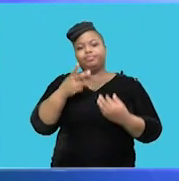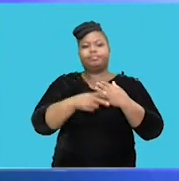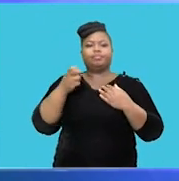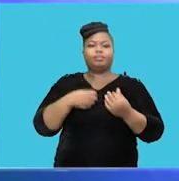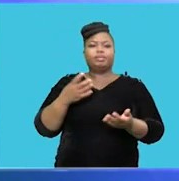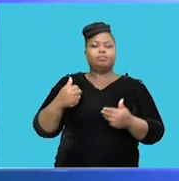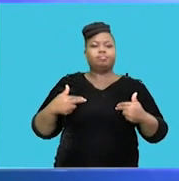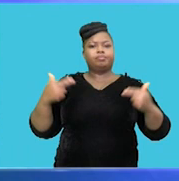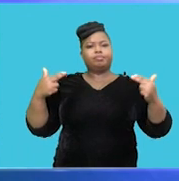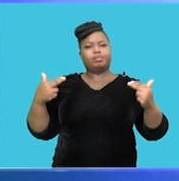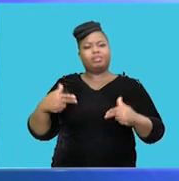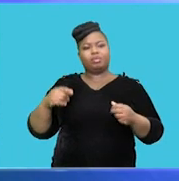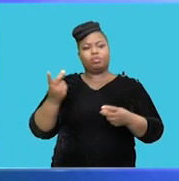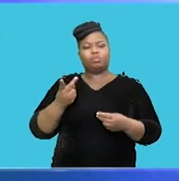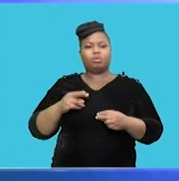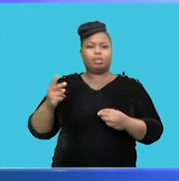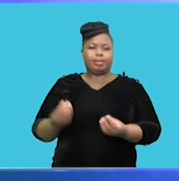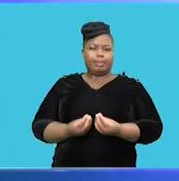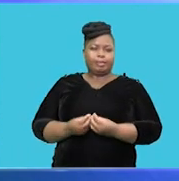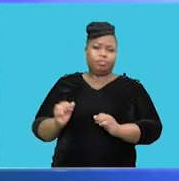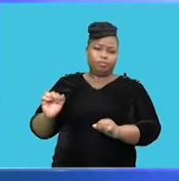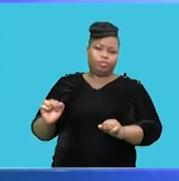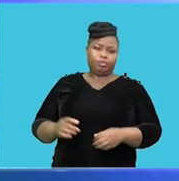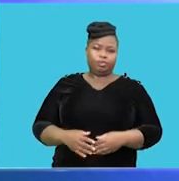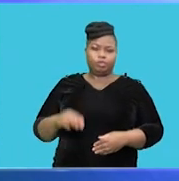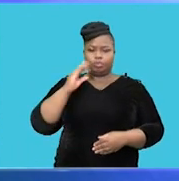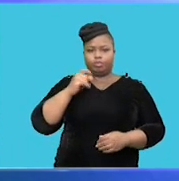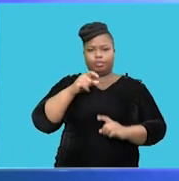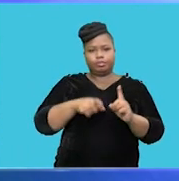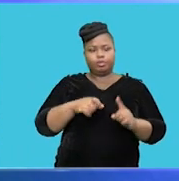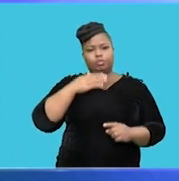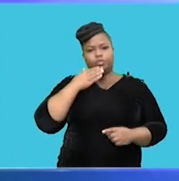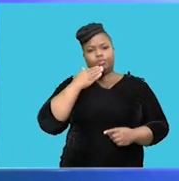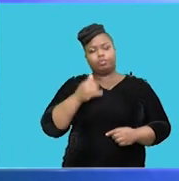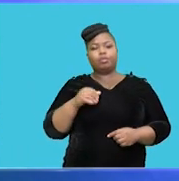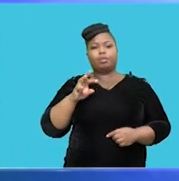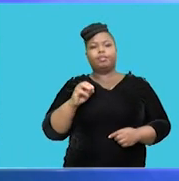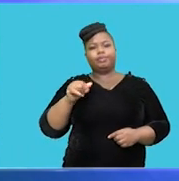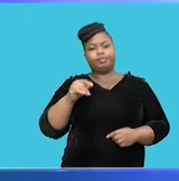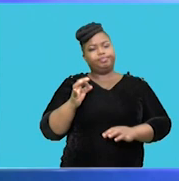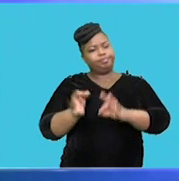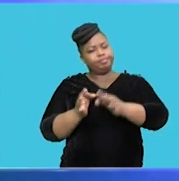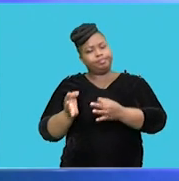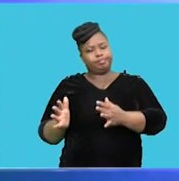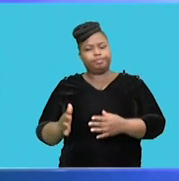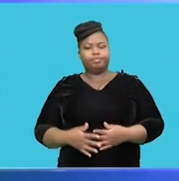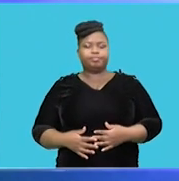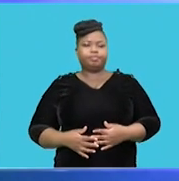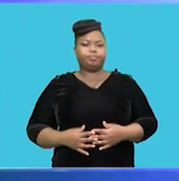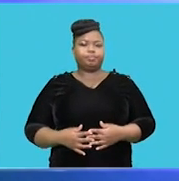puka izipa muzo mbuso ganyeni zinto zabu Uumkulme lama poe isa guzelonko brigadiyat lenda matus trazelaga banzi